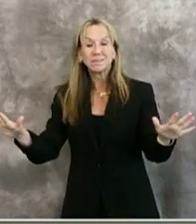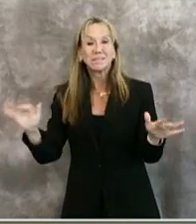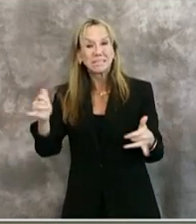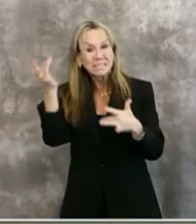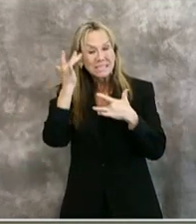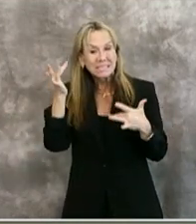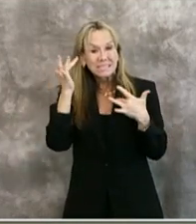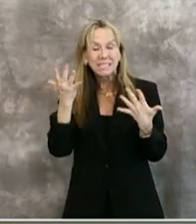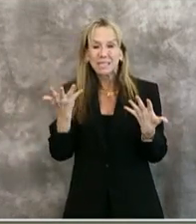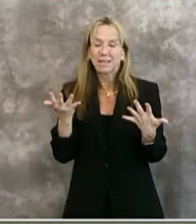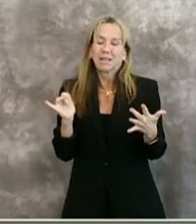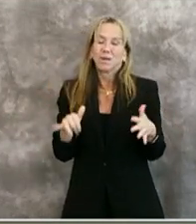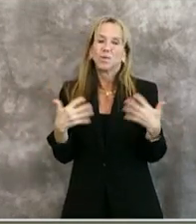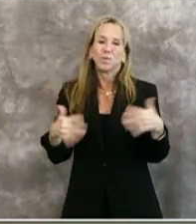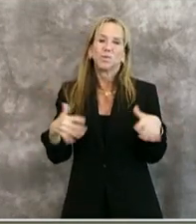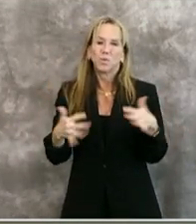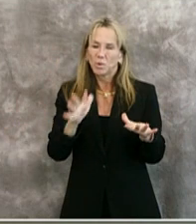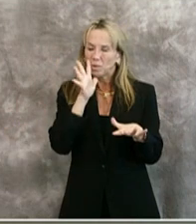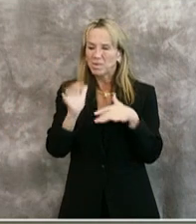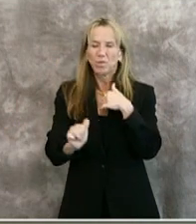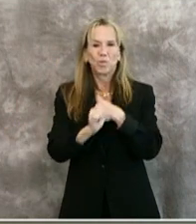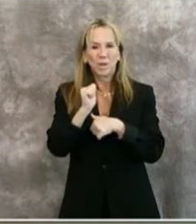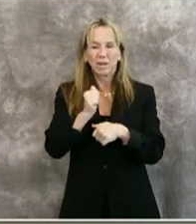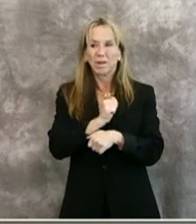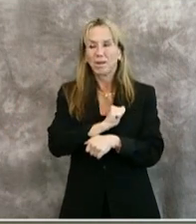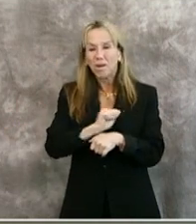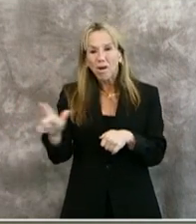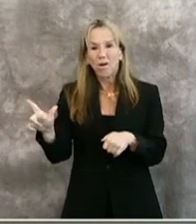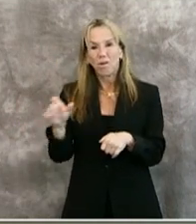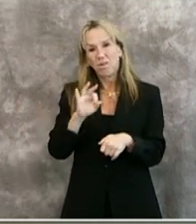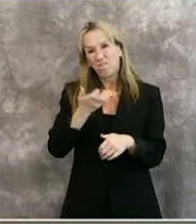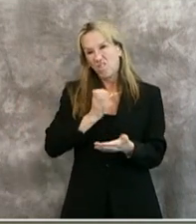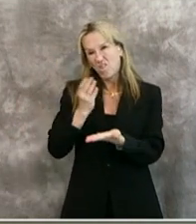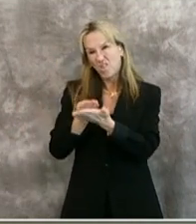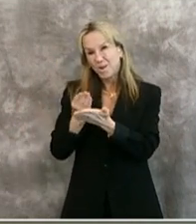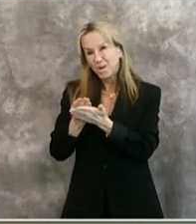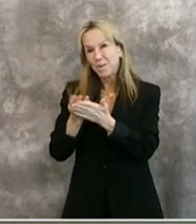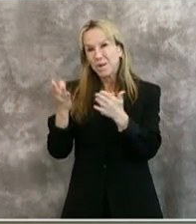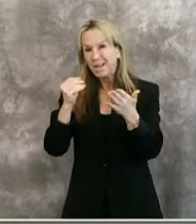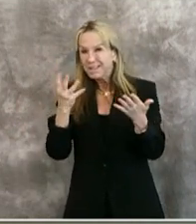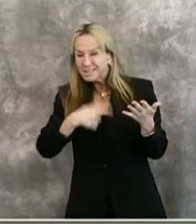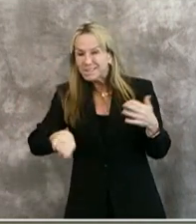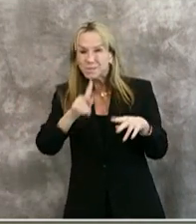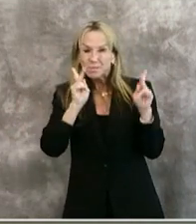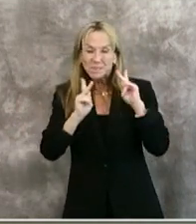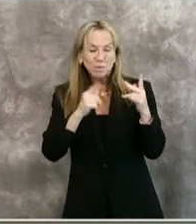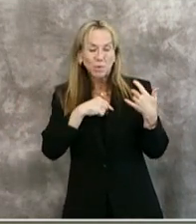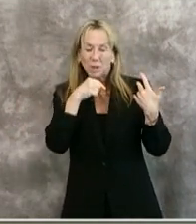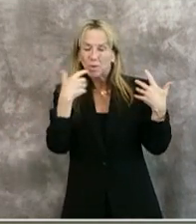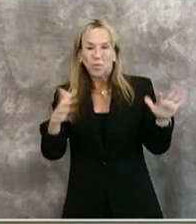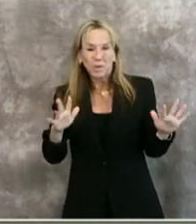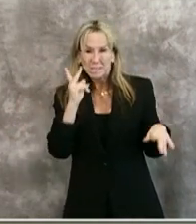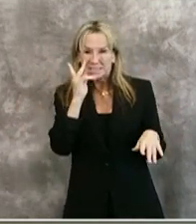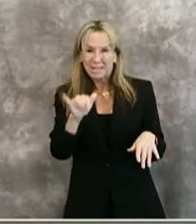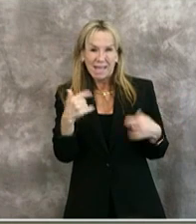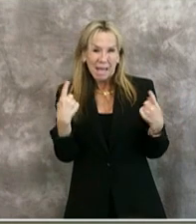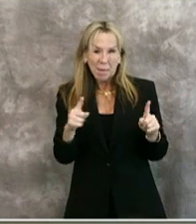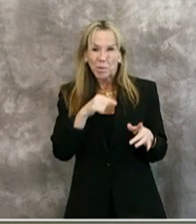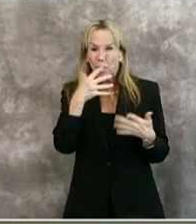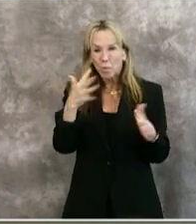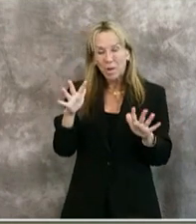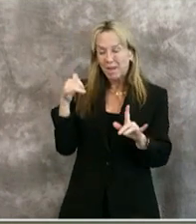the entirety of our economy. And so these are unfortunate steps, steps that we're certainly going to have a negative economic impact on your